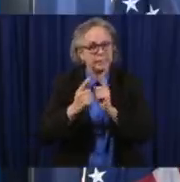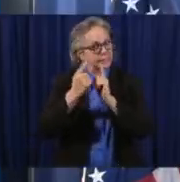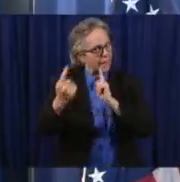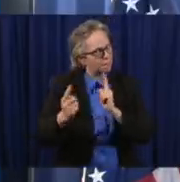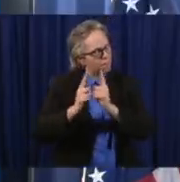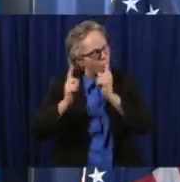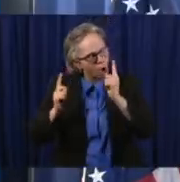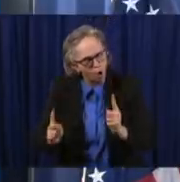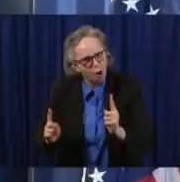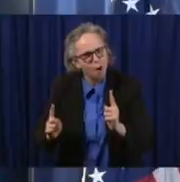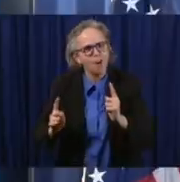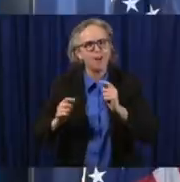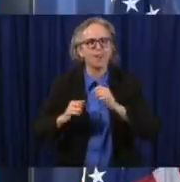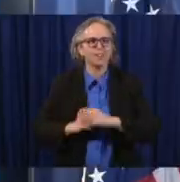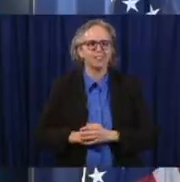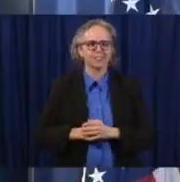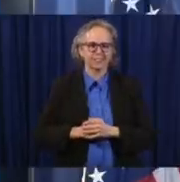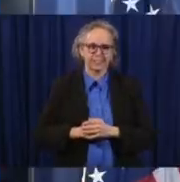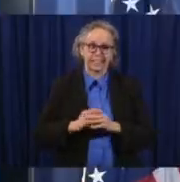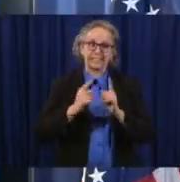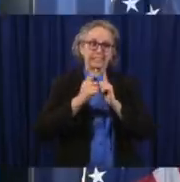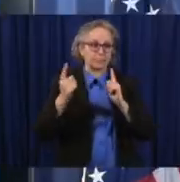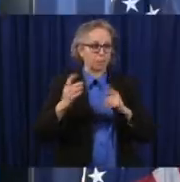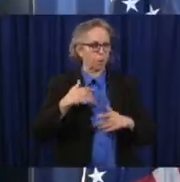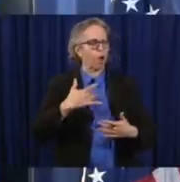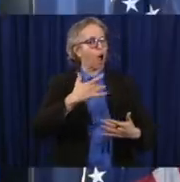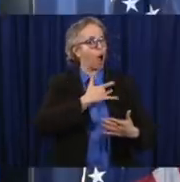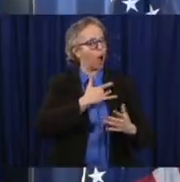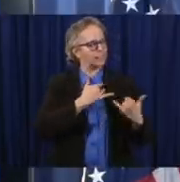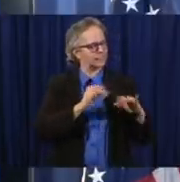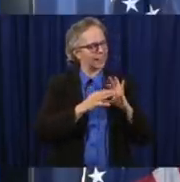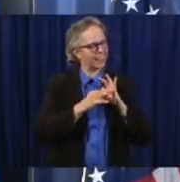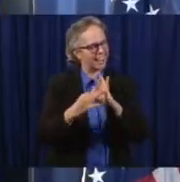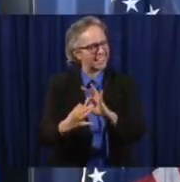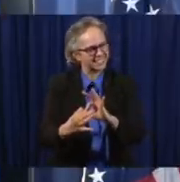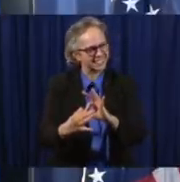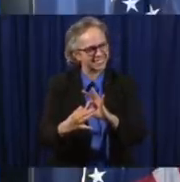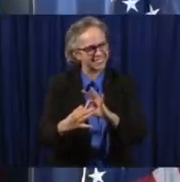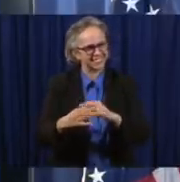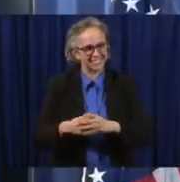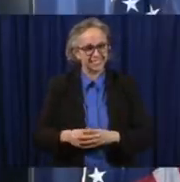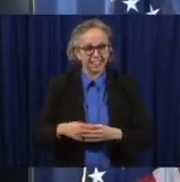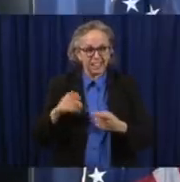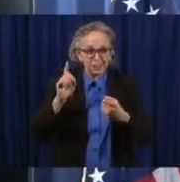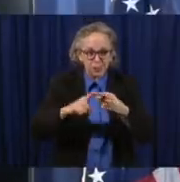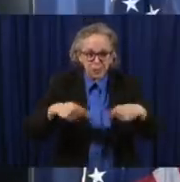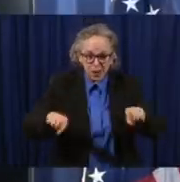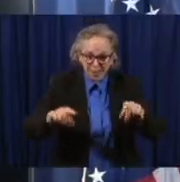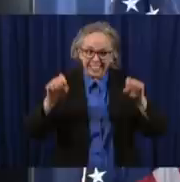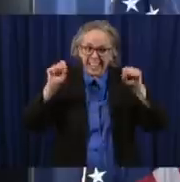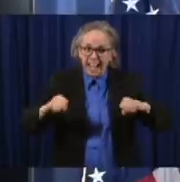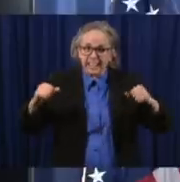but never at heart, until we can all be safe together again.